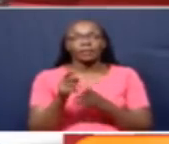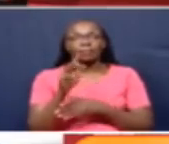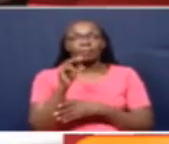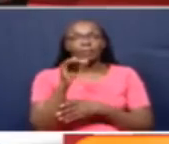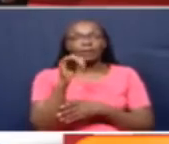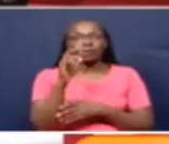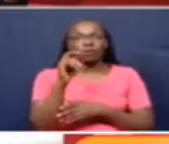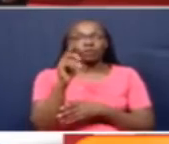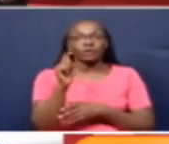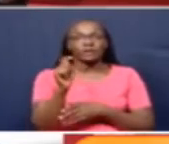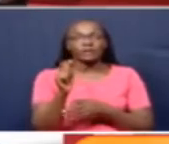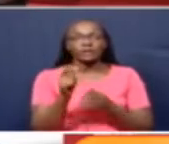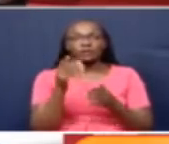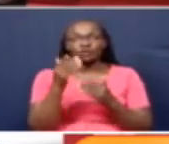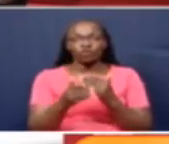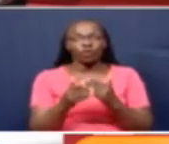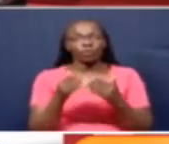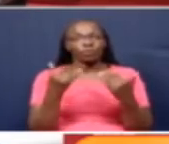every time.